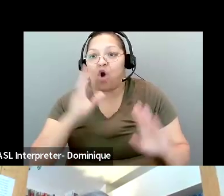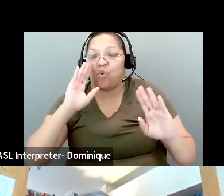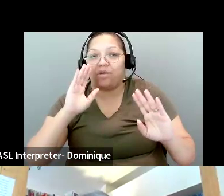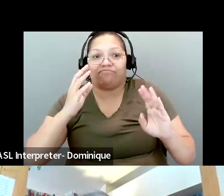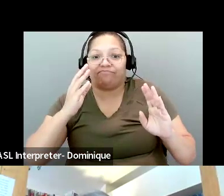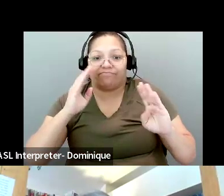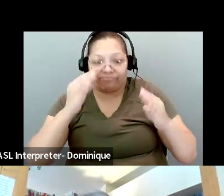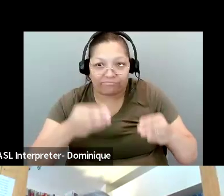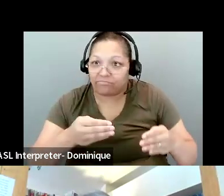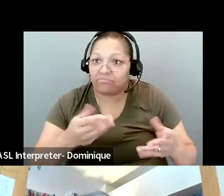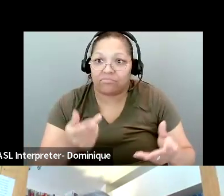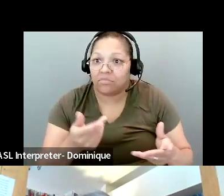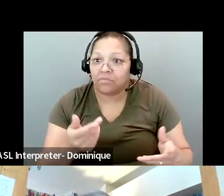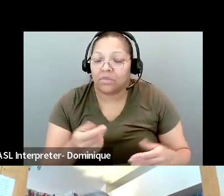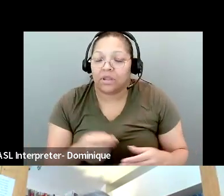is